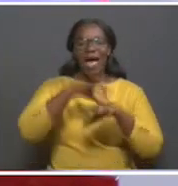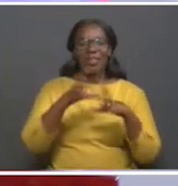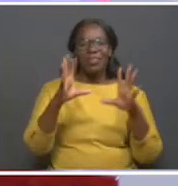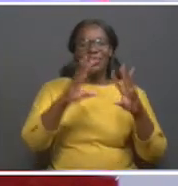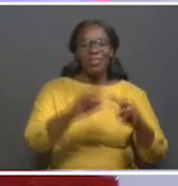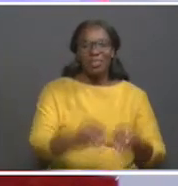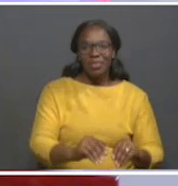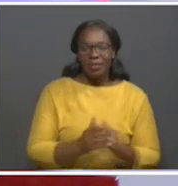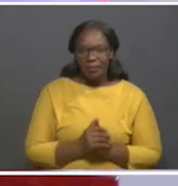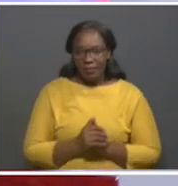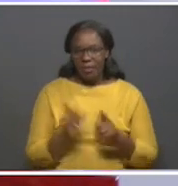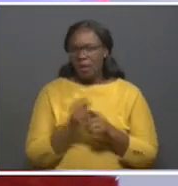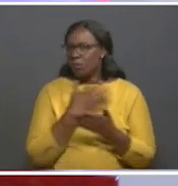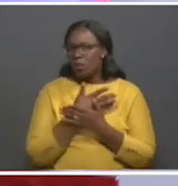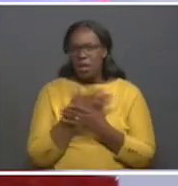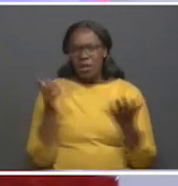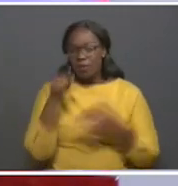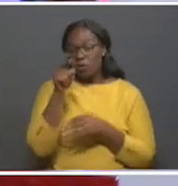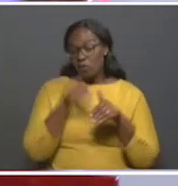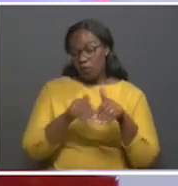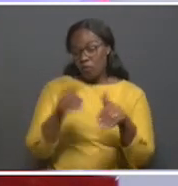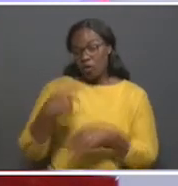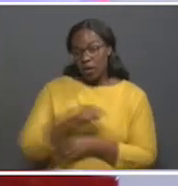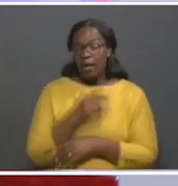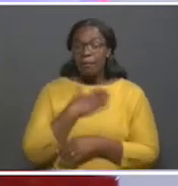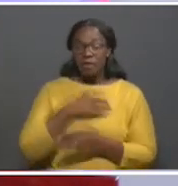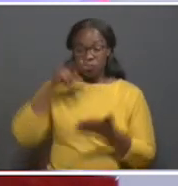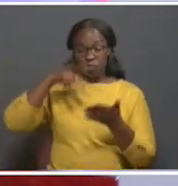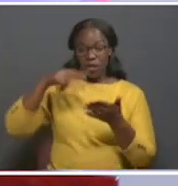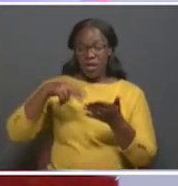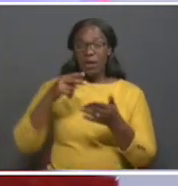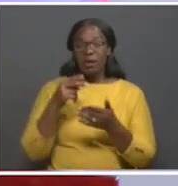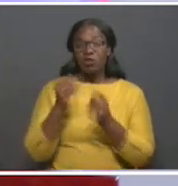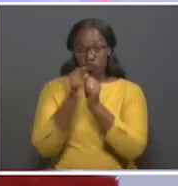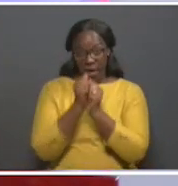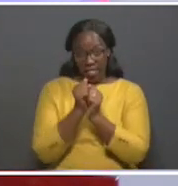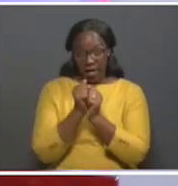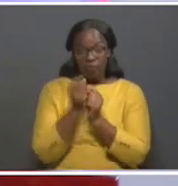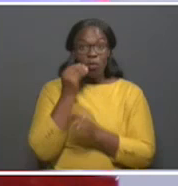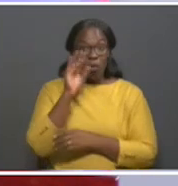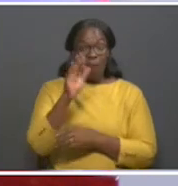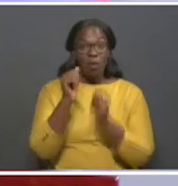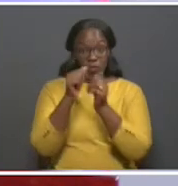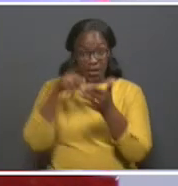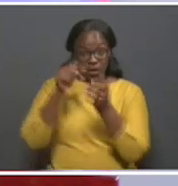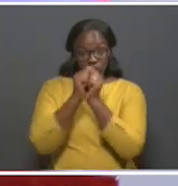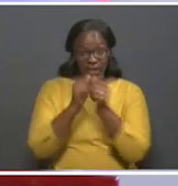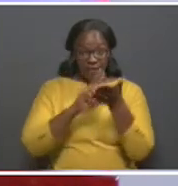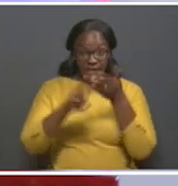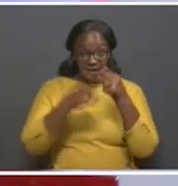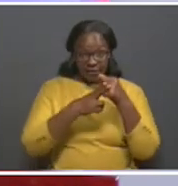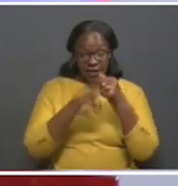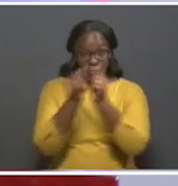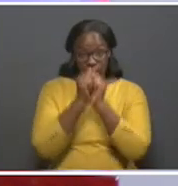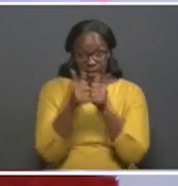wherever you're following us from, let's read loudly from our homes and let's read verse 7 together.